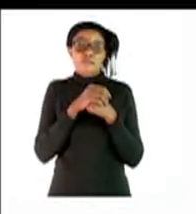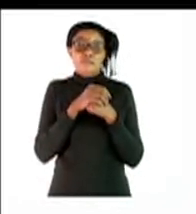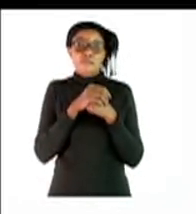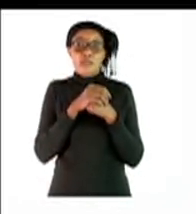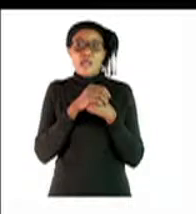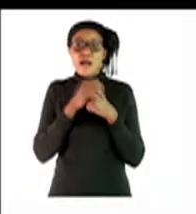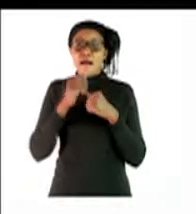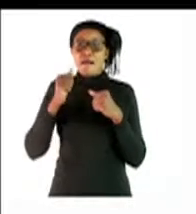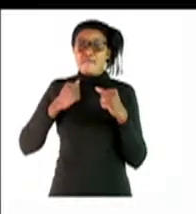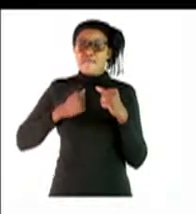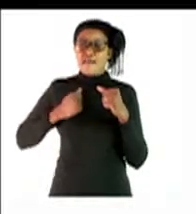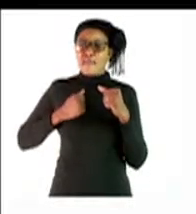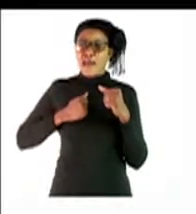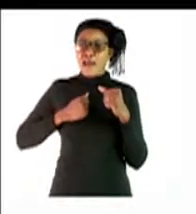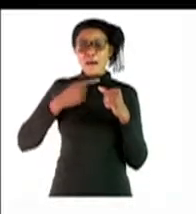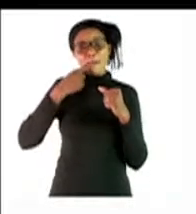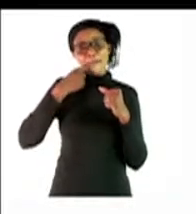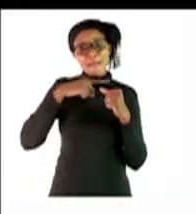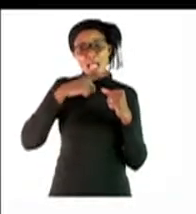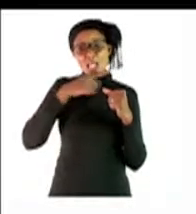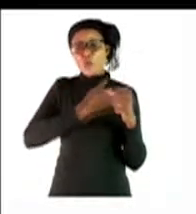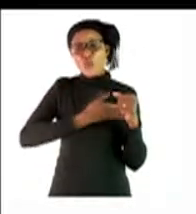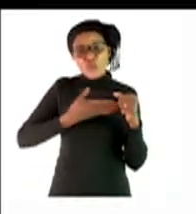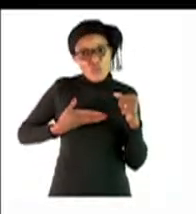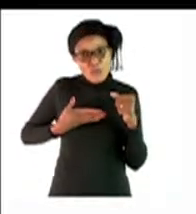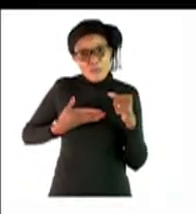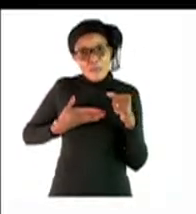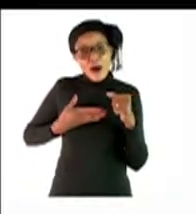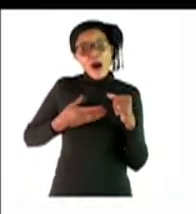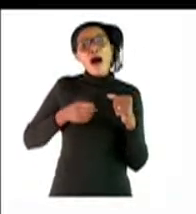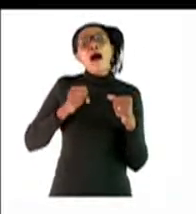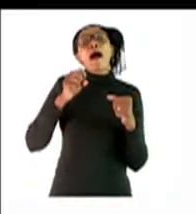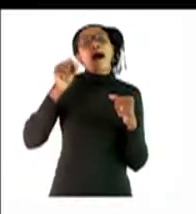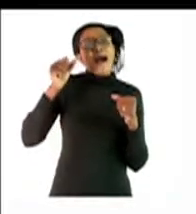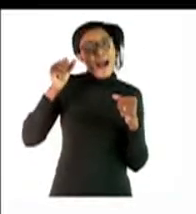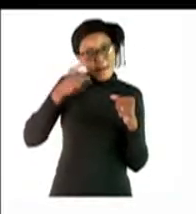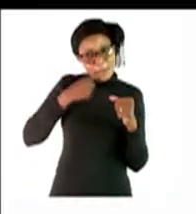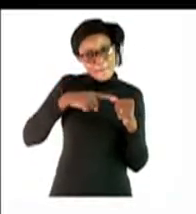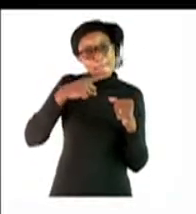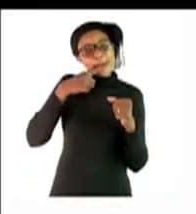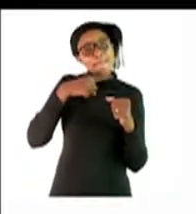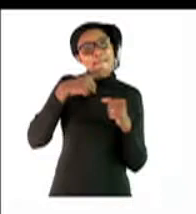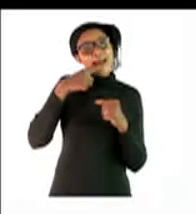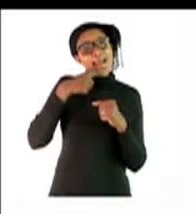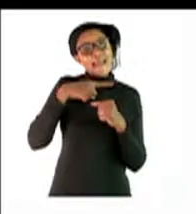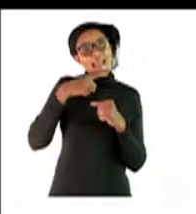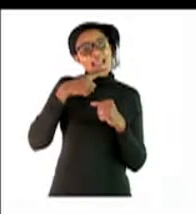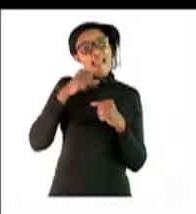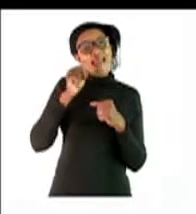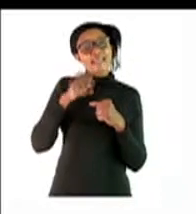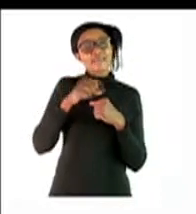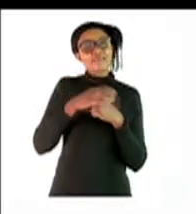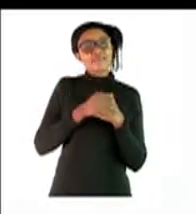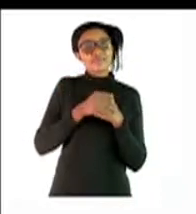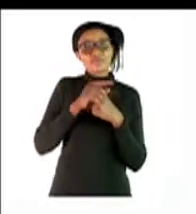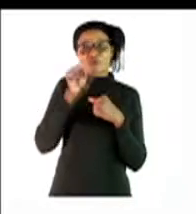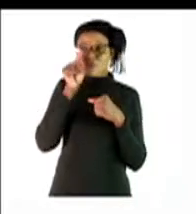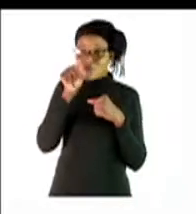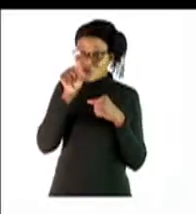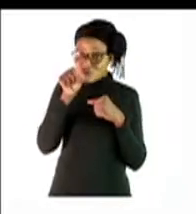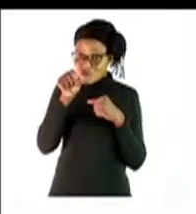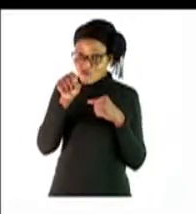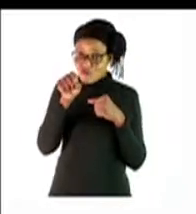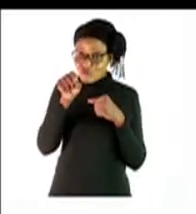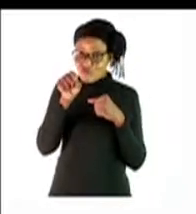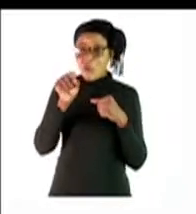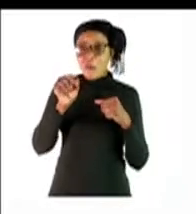man or a woman? A man. A man. Are you a boy